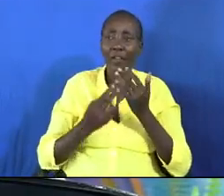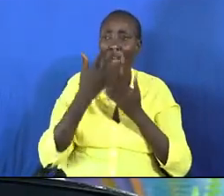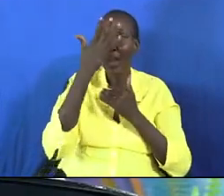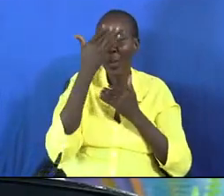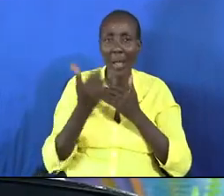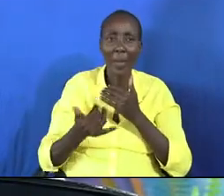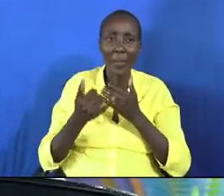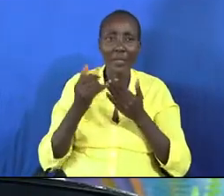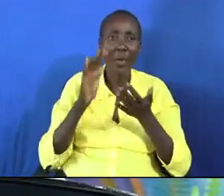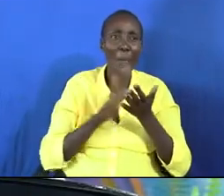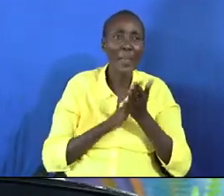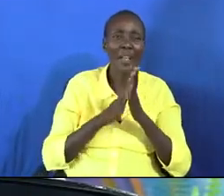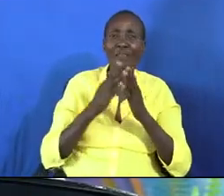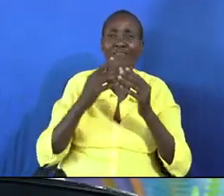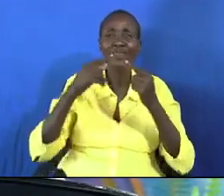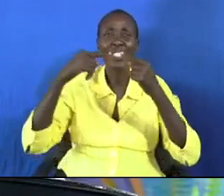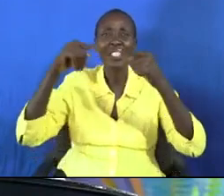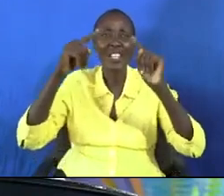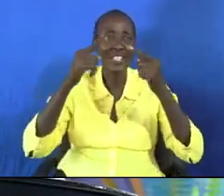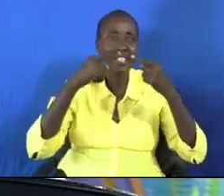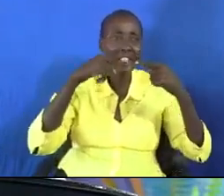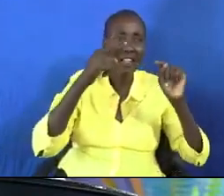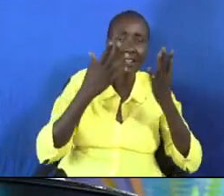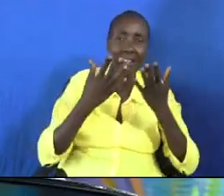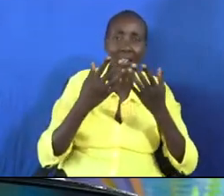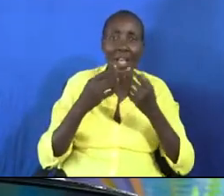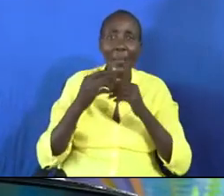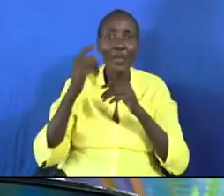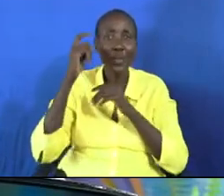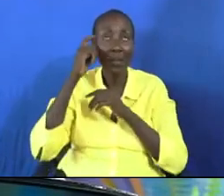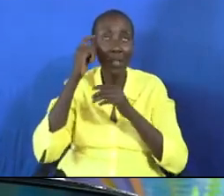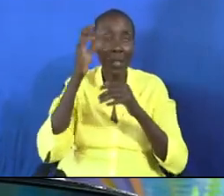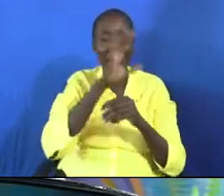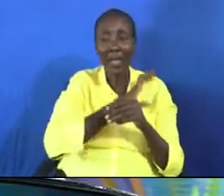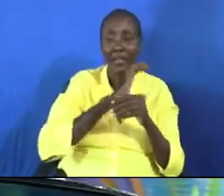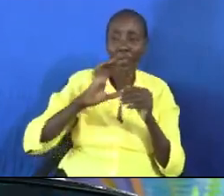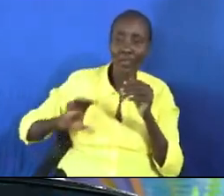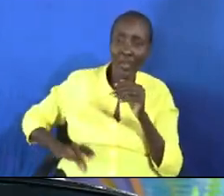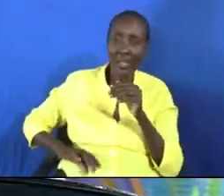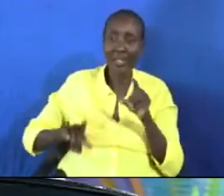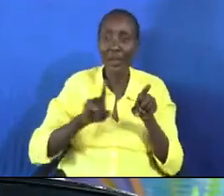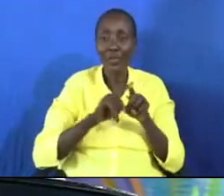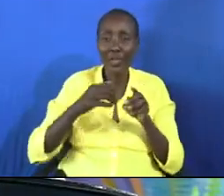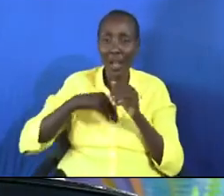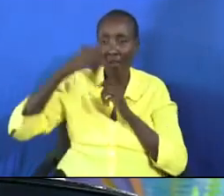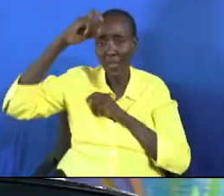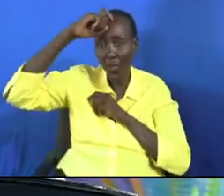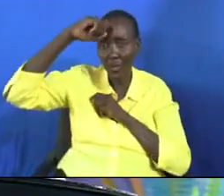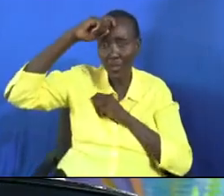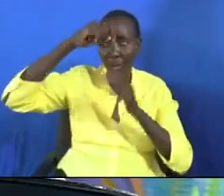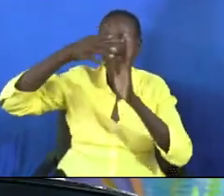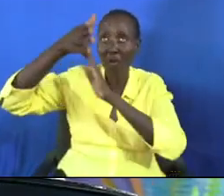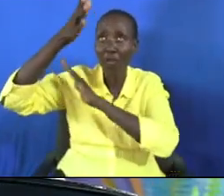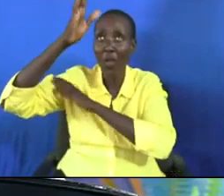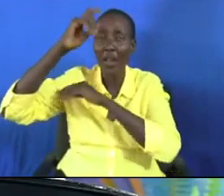not be doing great exploits when we have the mind of Christ? When we have the wisdom of God?